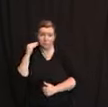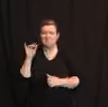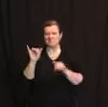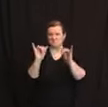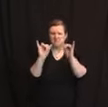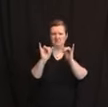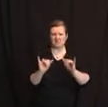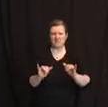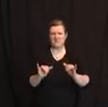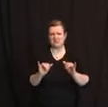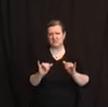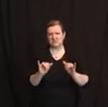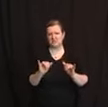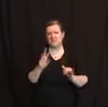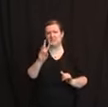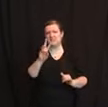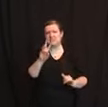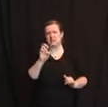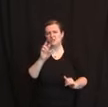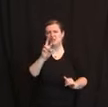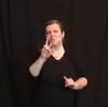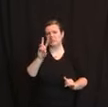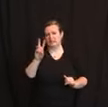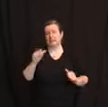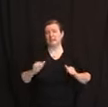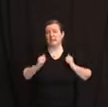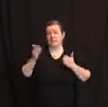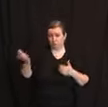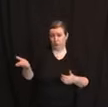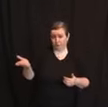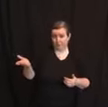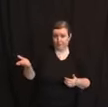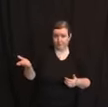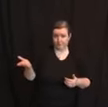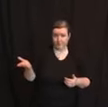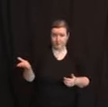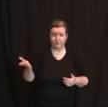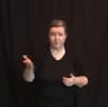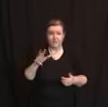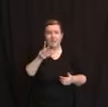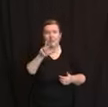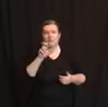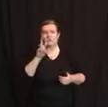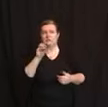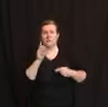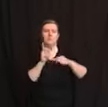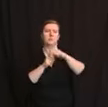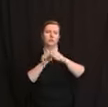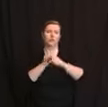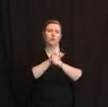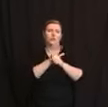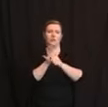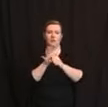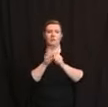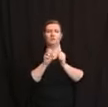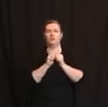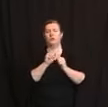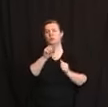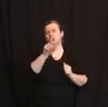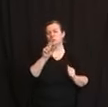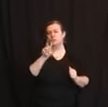of 662, 366 residents have tested positive, with a total of 137 deaths of